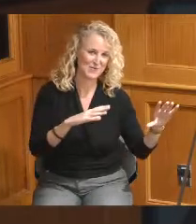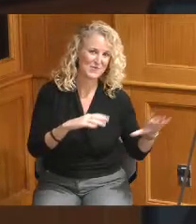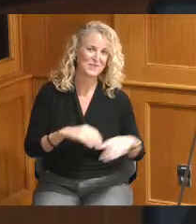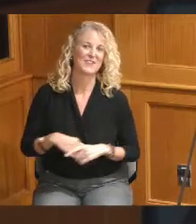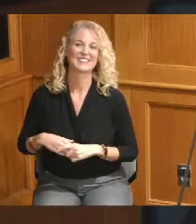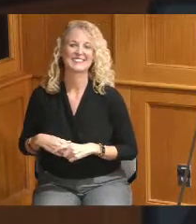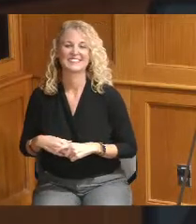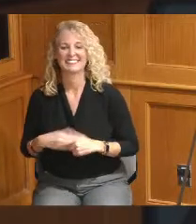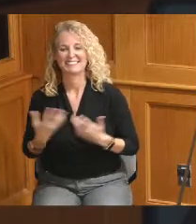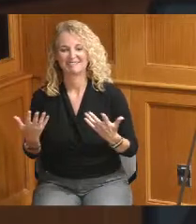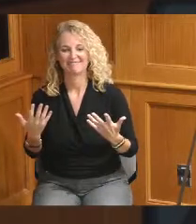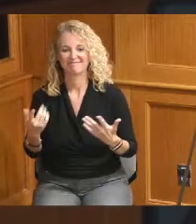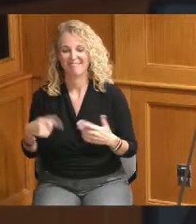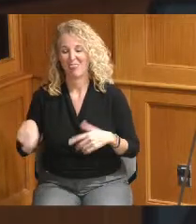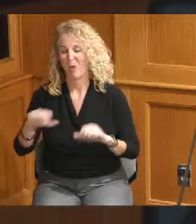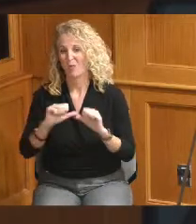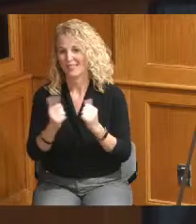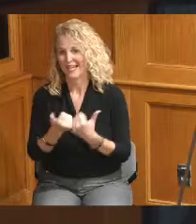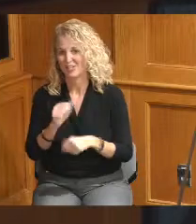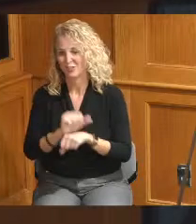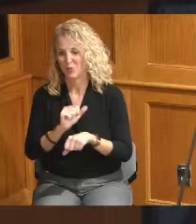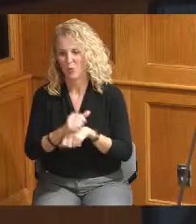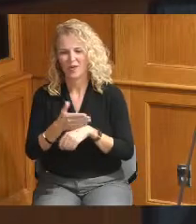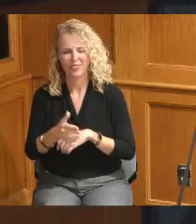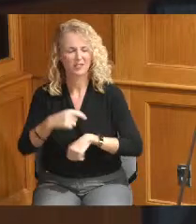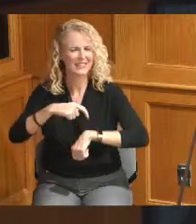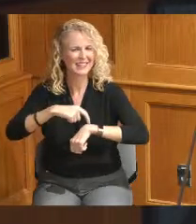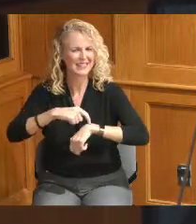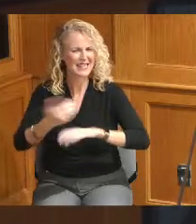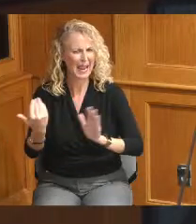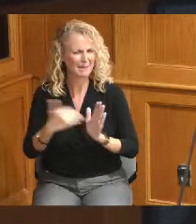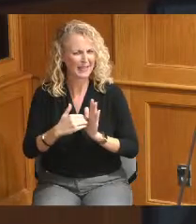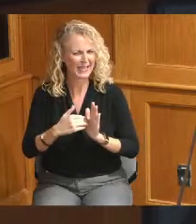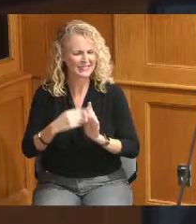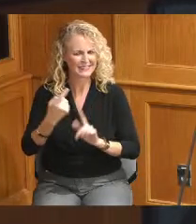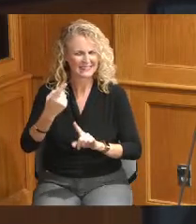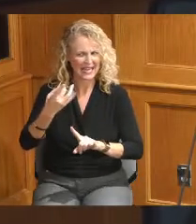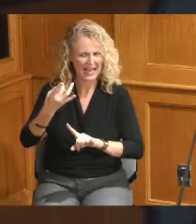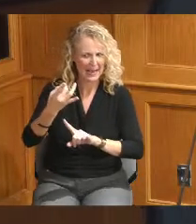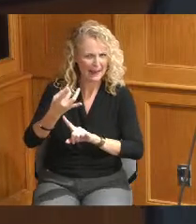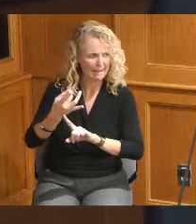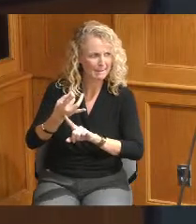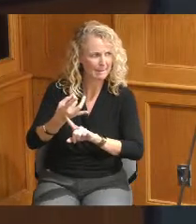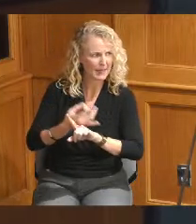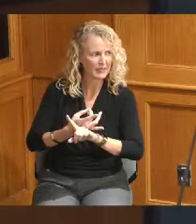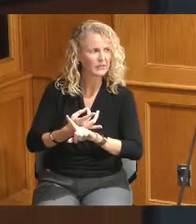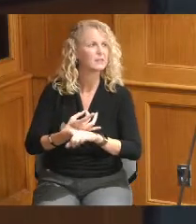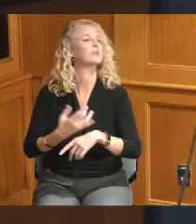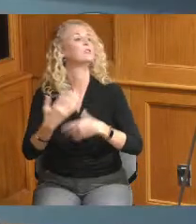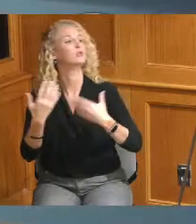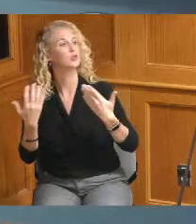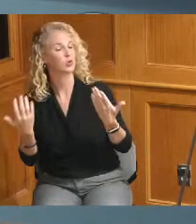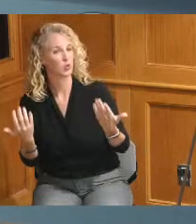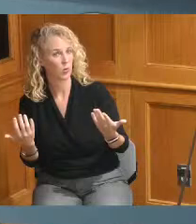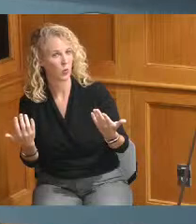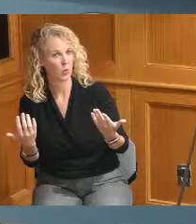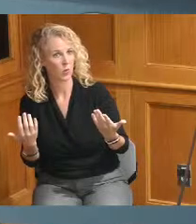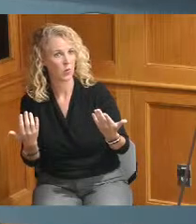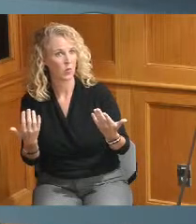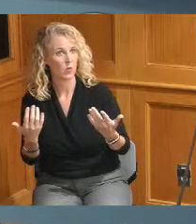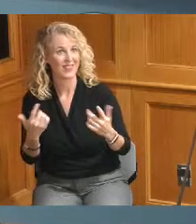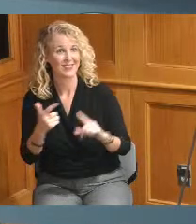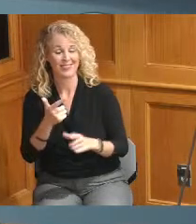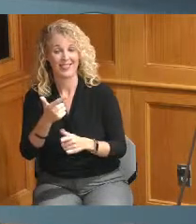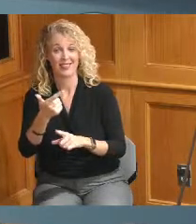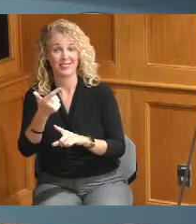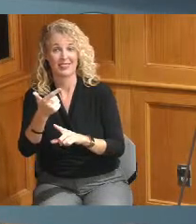having those agencies move in. What the time frame is? What, we're like 8 months out, something like that? So the lease